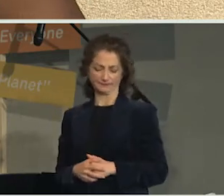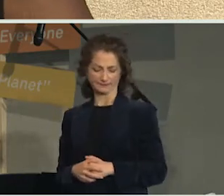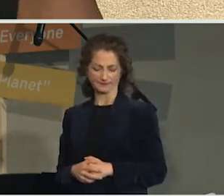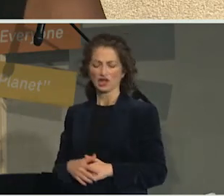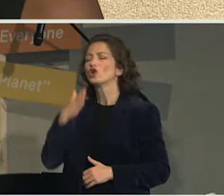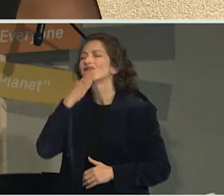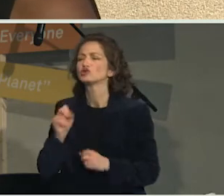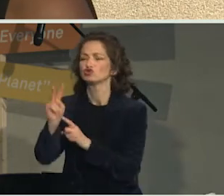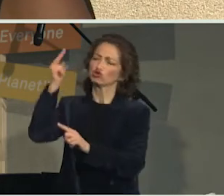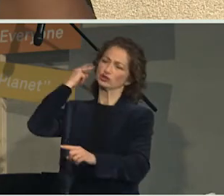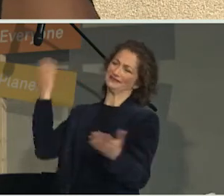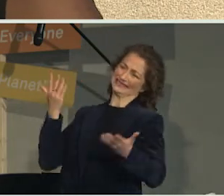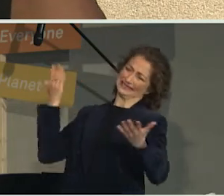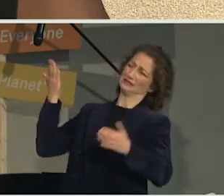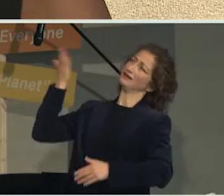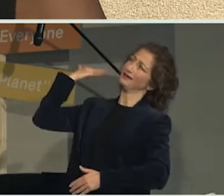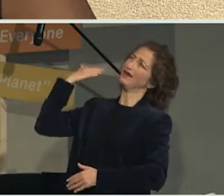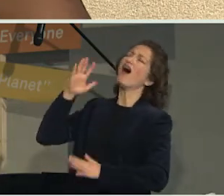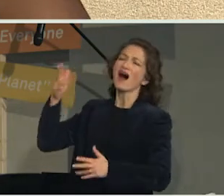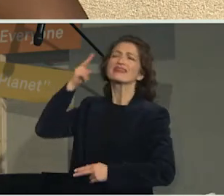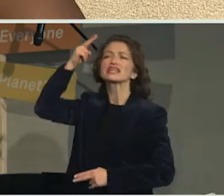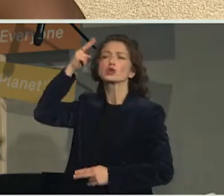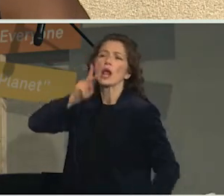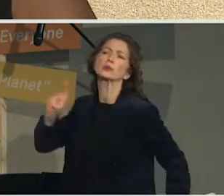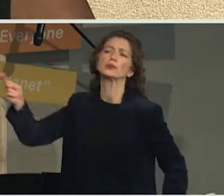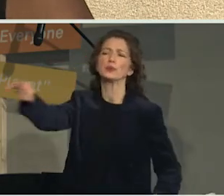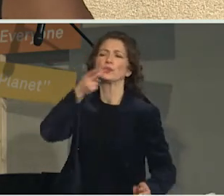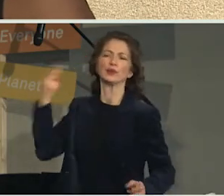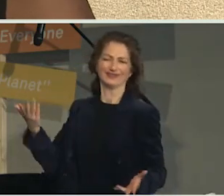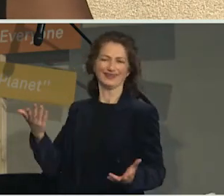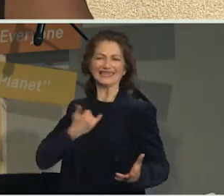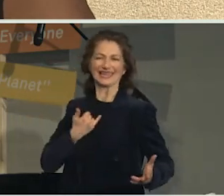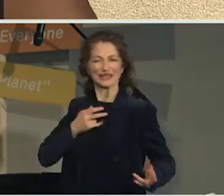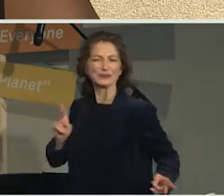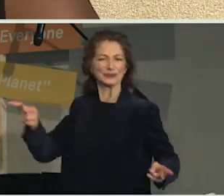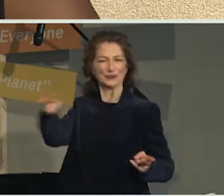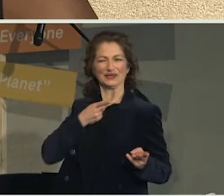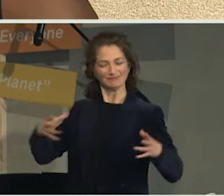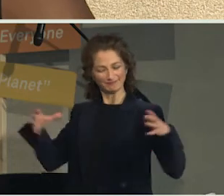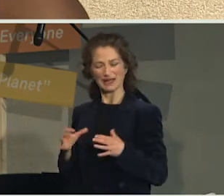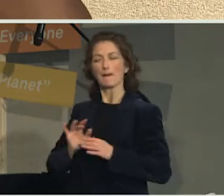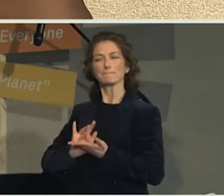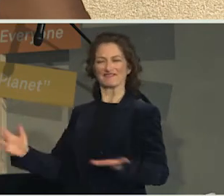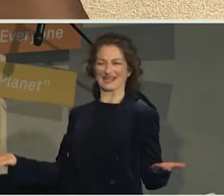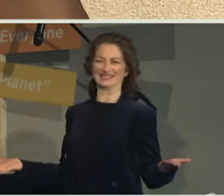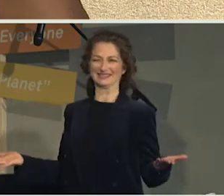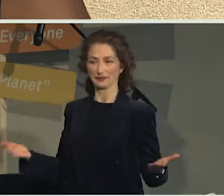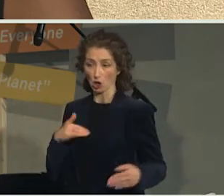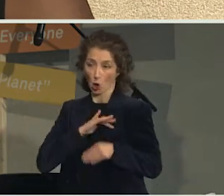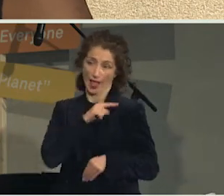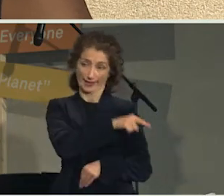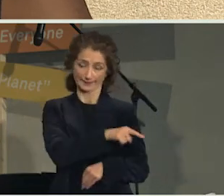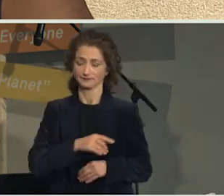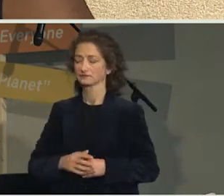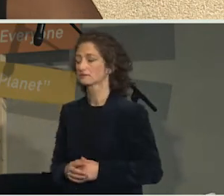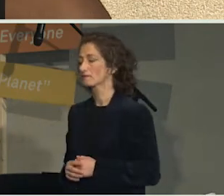when national identities held us together in the pursuit of a more perfect union. And since the critics' understanding